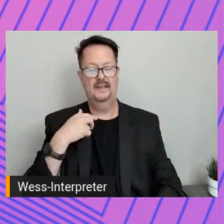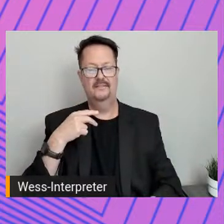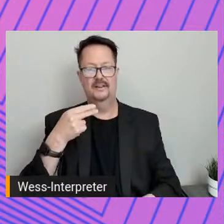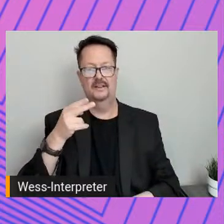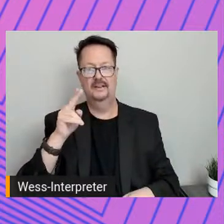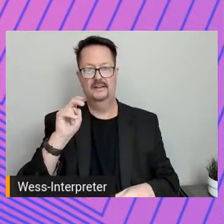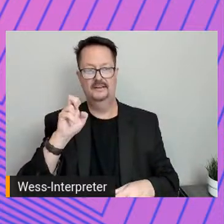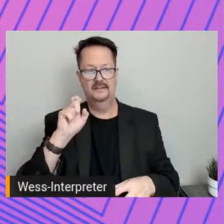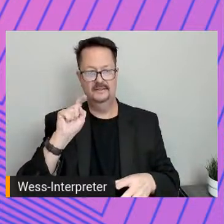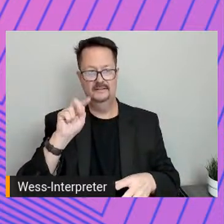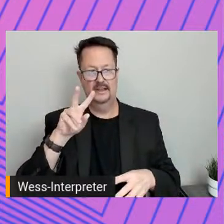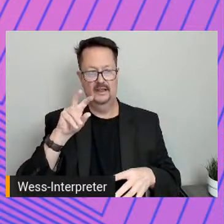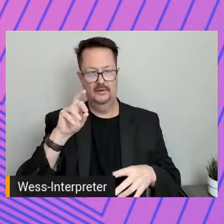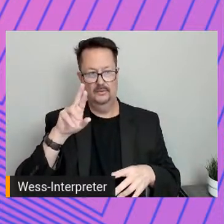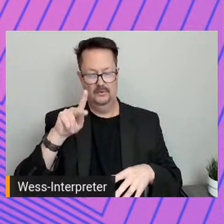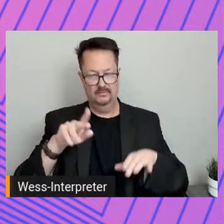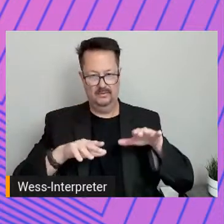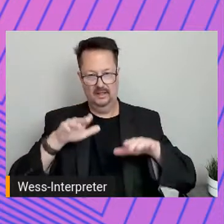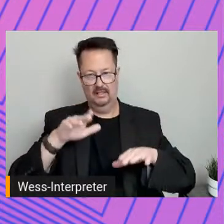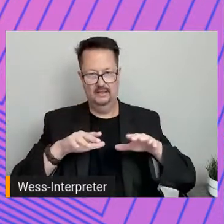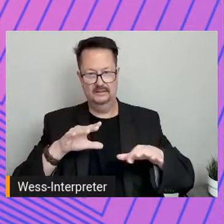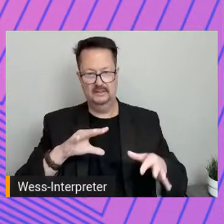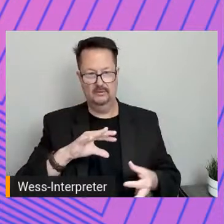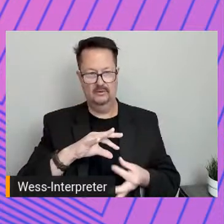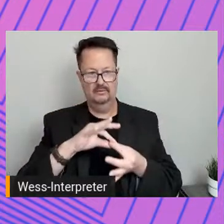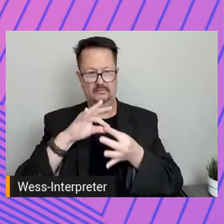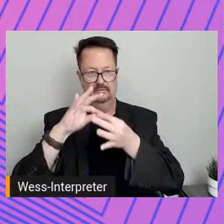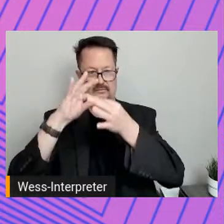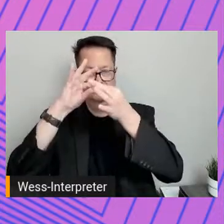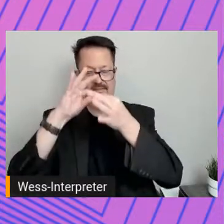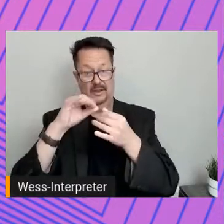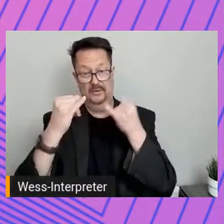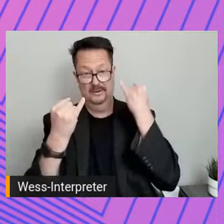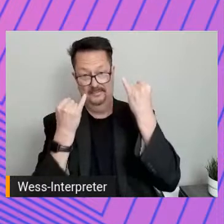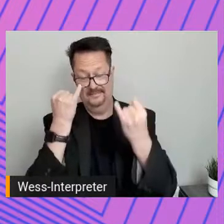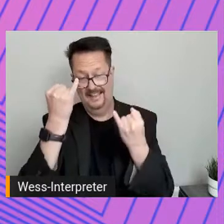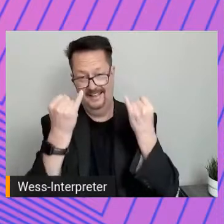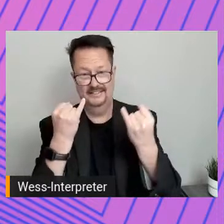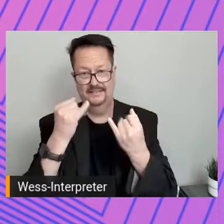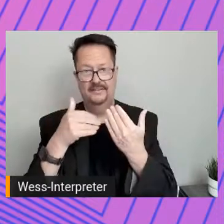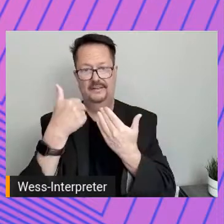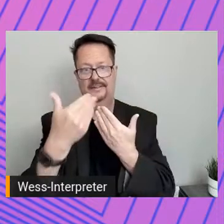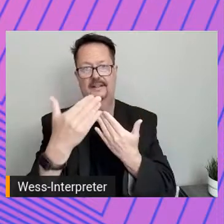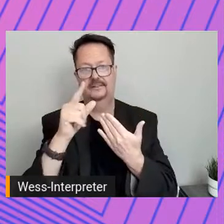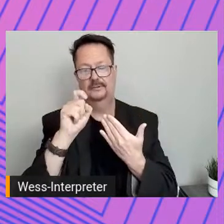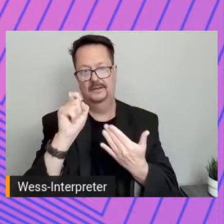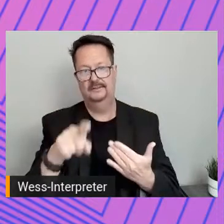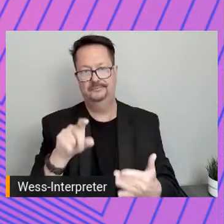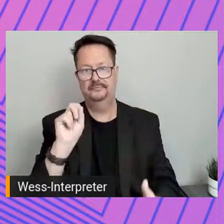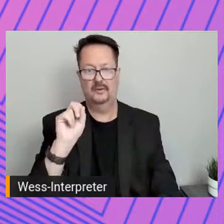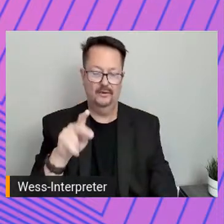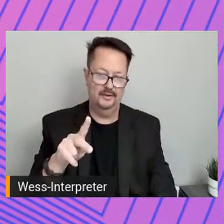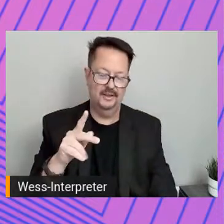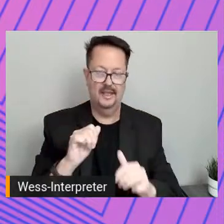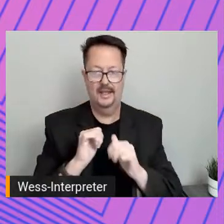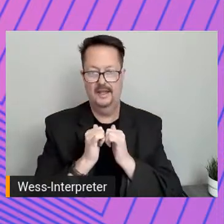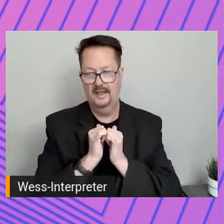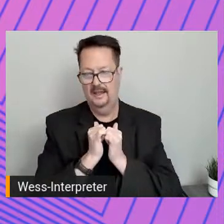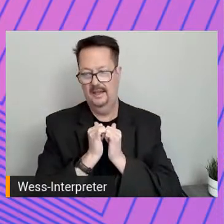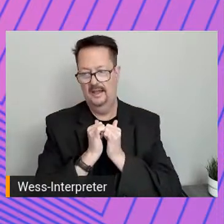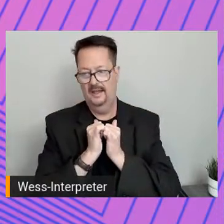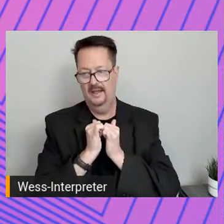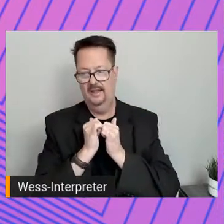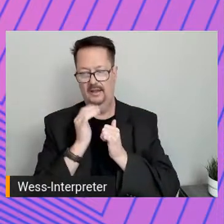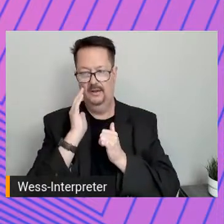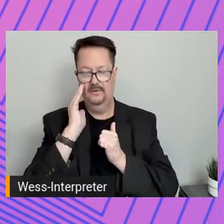was associated with those private subnets. Now, as you'd imagine, the next question is basically, oh, okay, well, how are we going to access